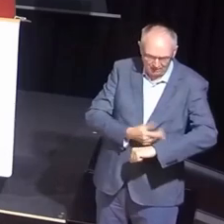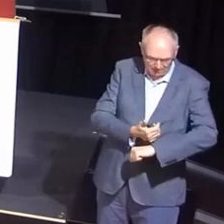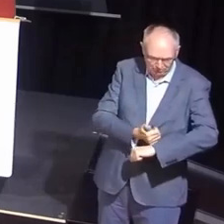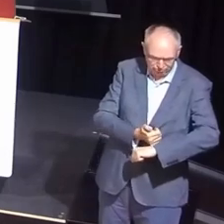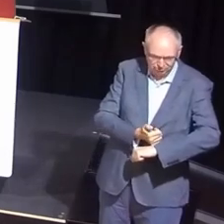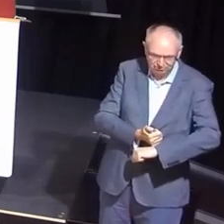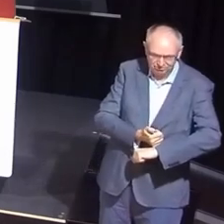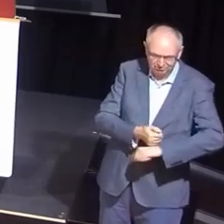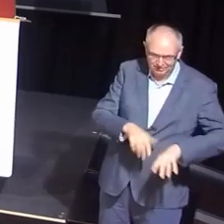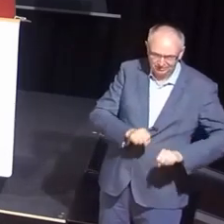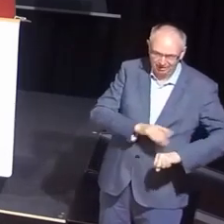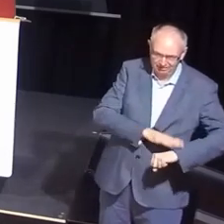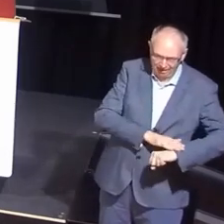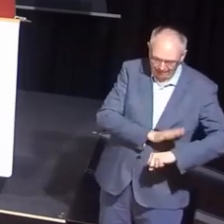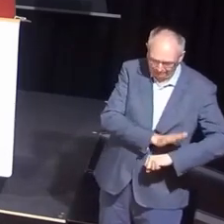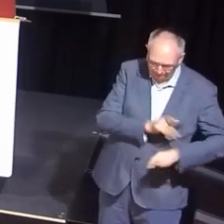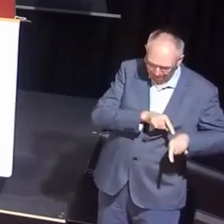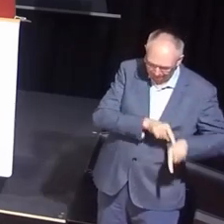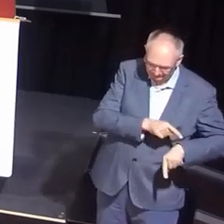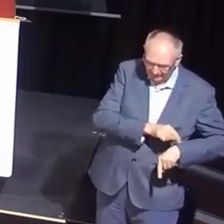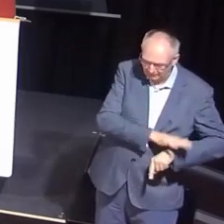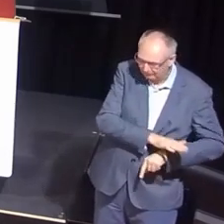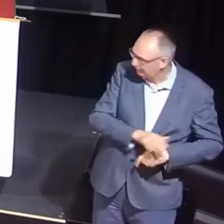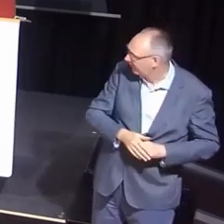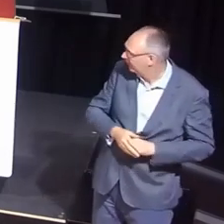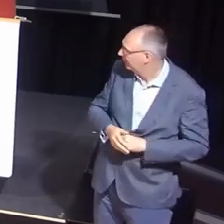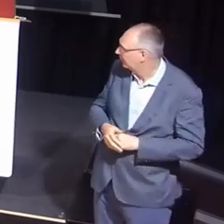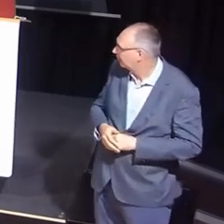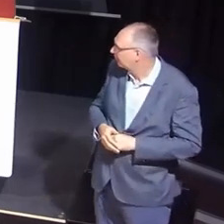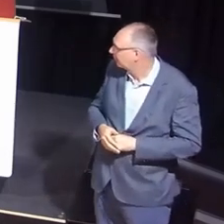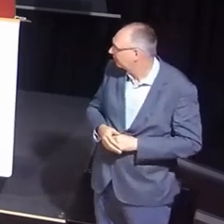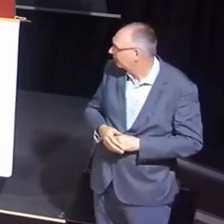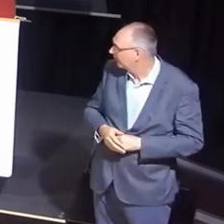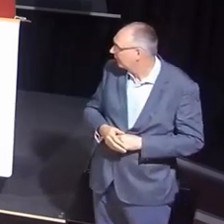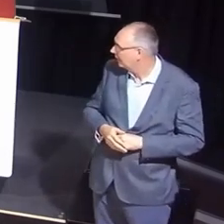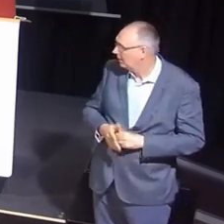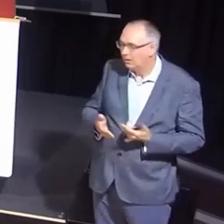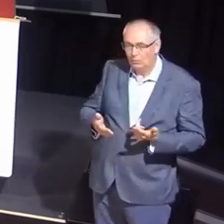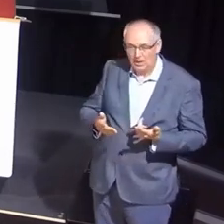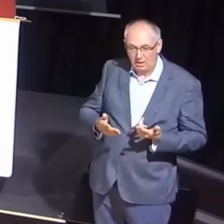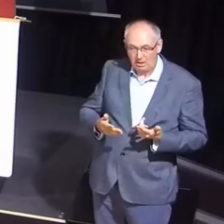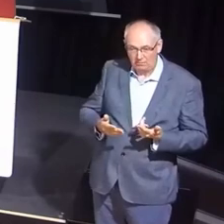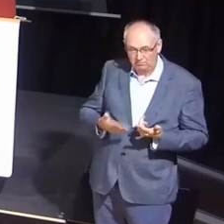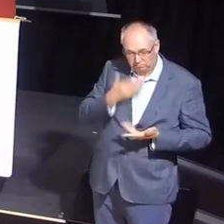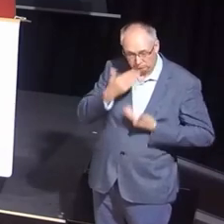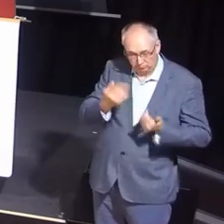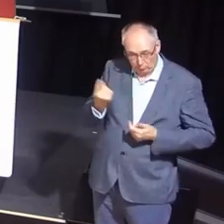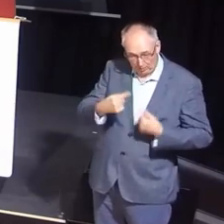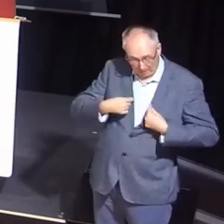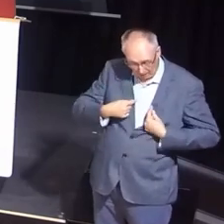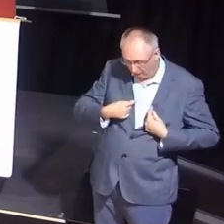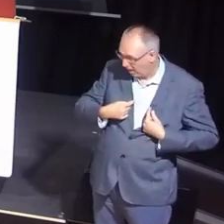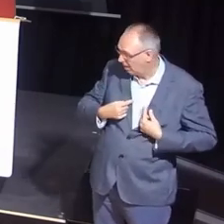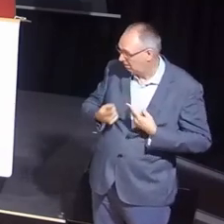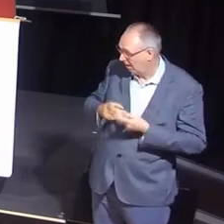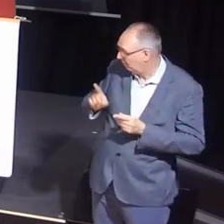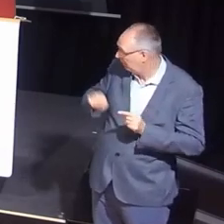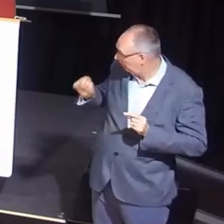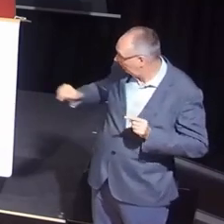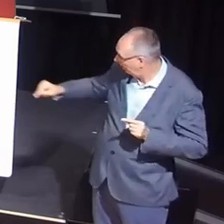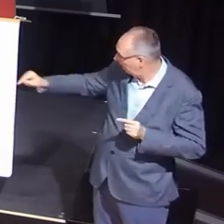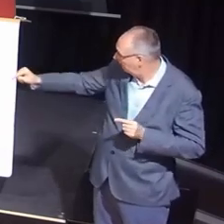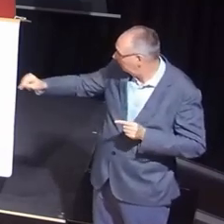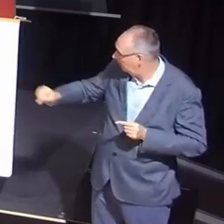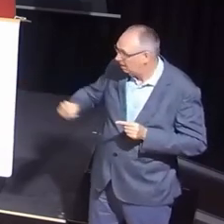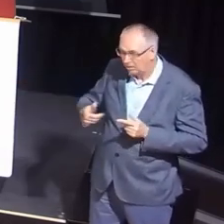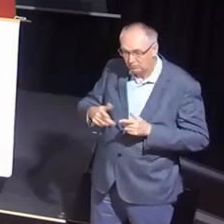now. Okay, so I'm going to introduce myself, our panel, and then our panelists. So a